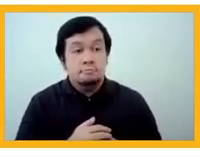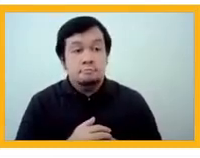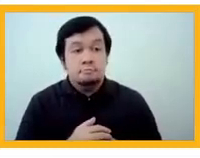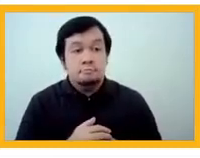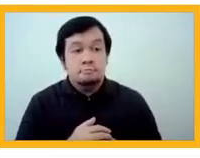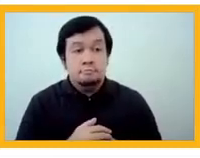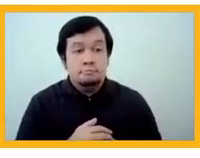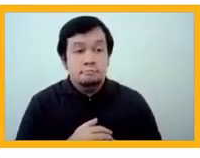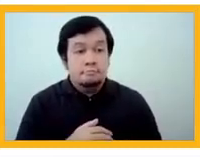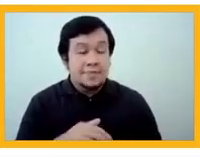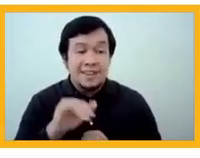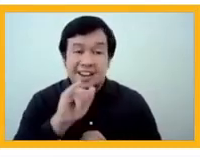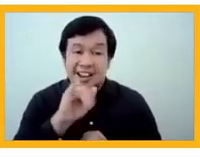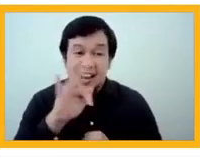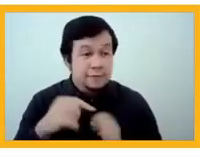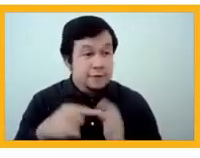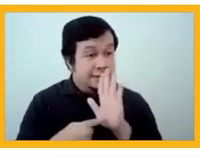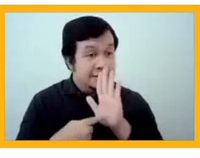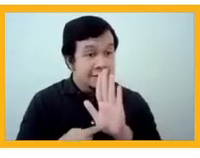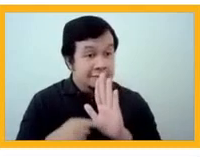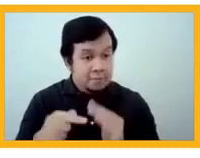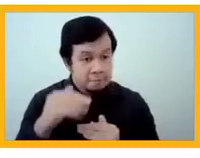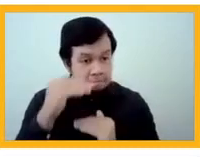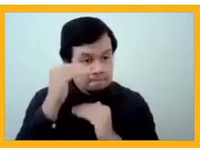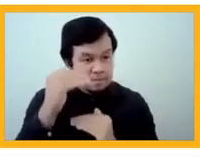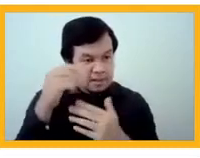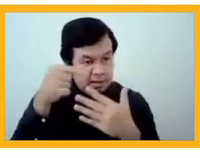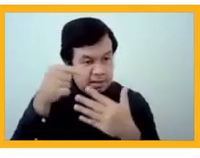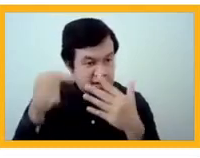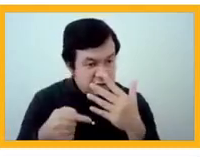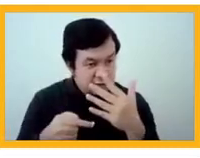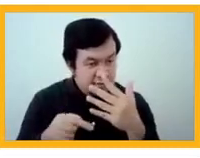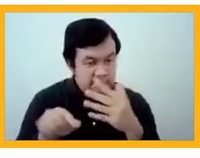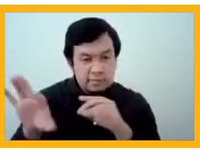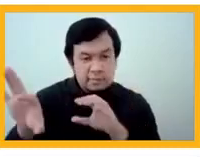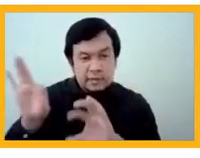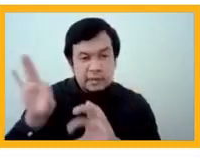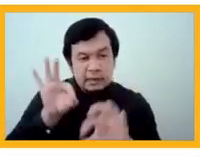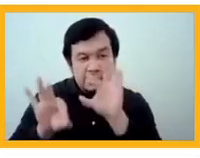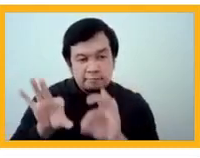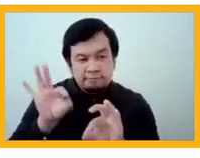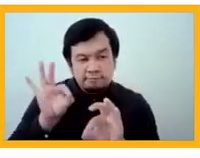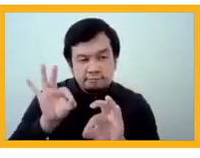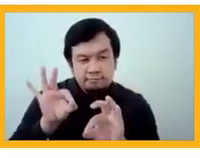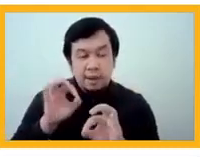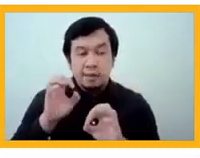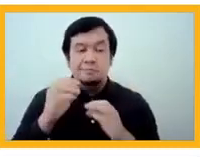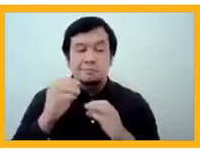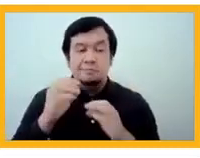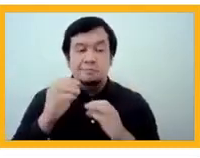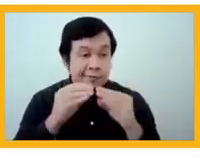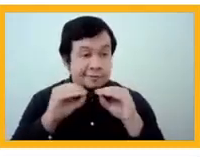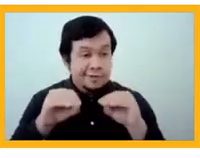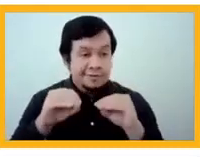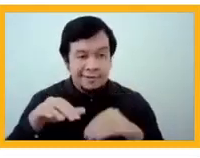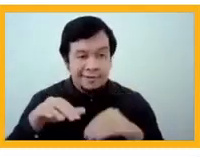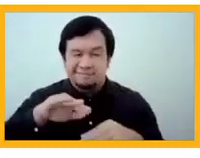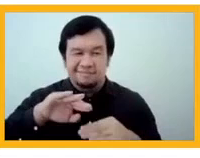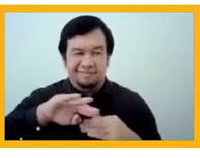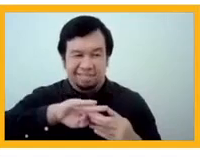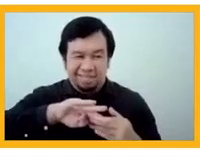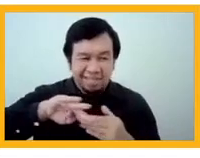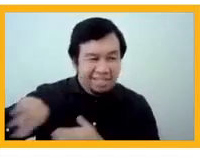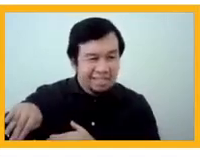certain number of kids can make it. But what we want to be doing as an education system is moving away from being a filtration system to being a developmental